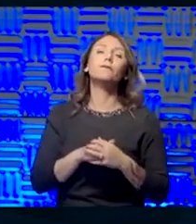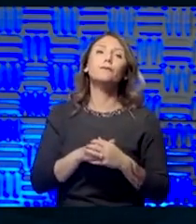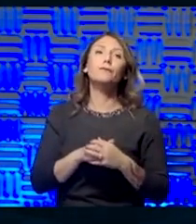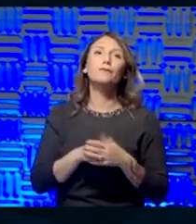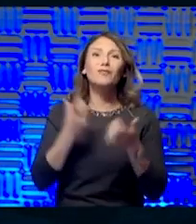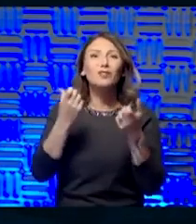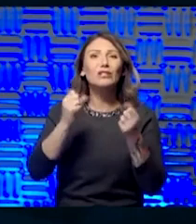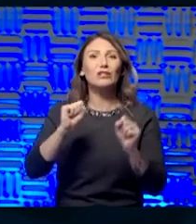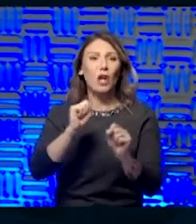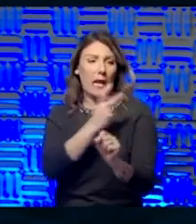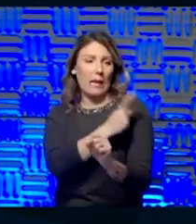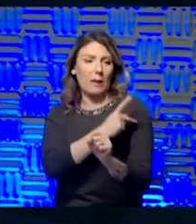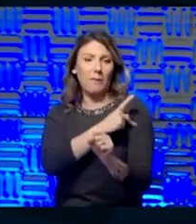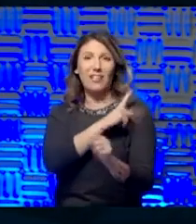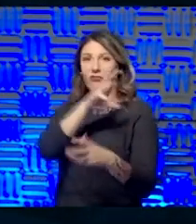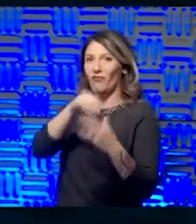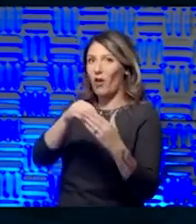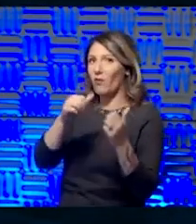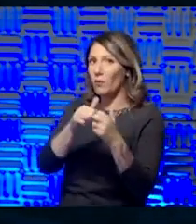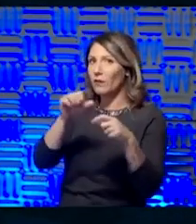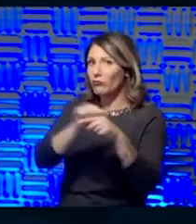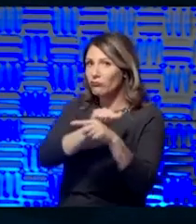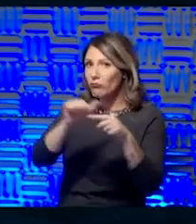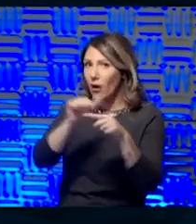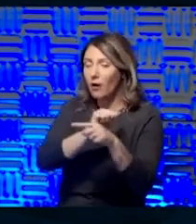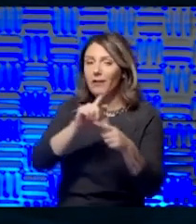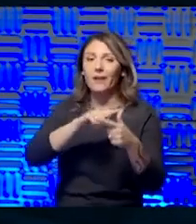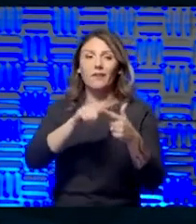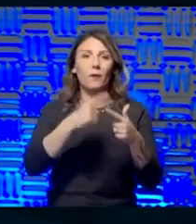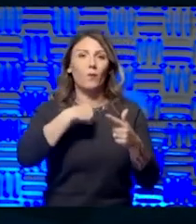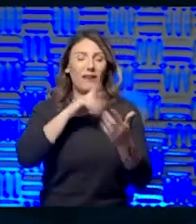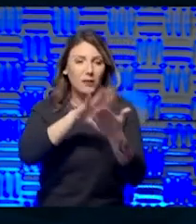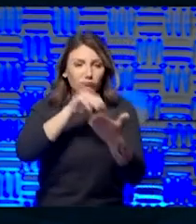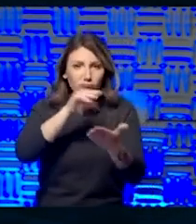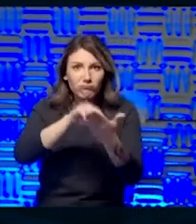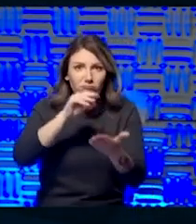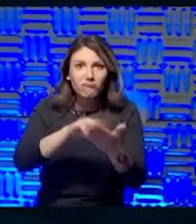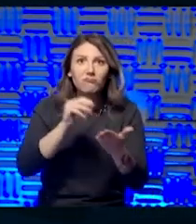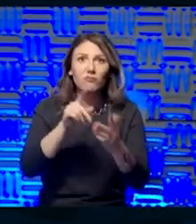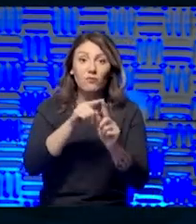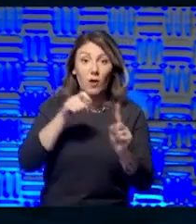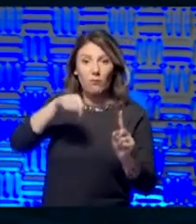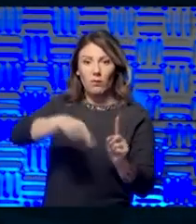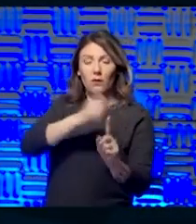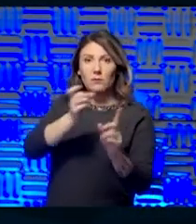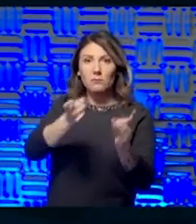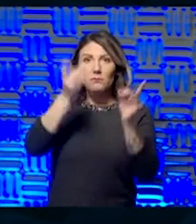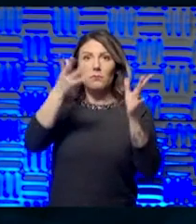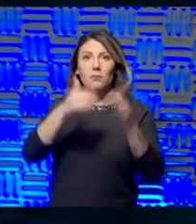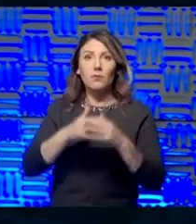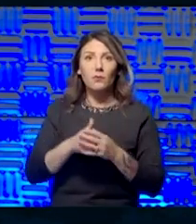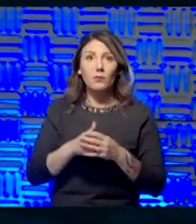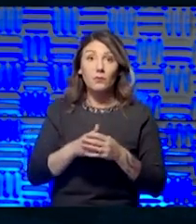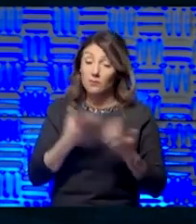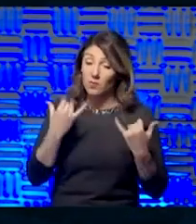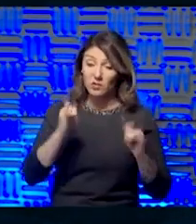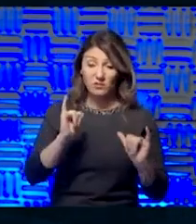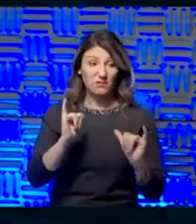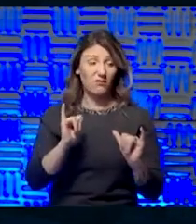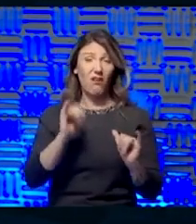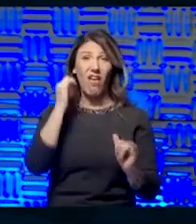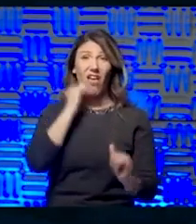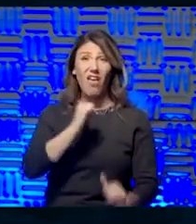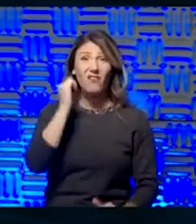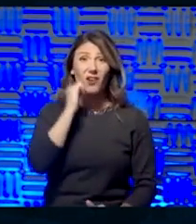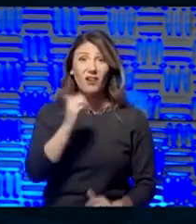to get patients in the trial so we at least learn from this, because to a large degree, we still are, you know, applying it day by